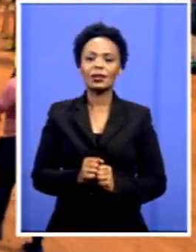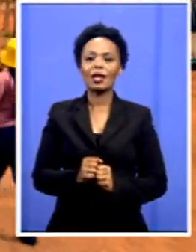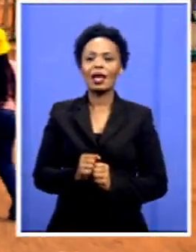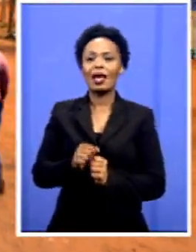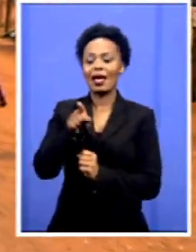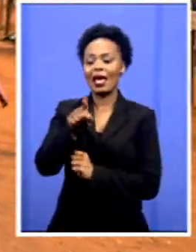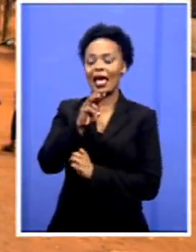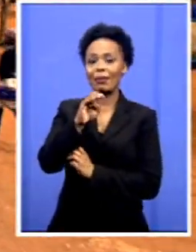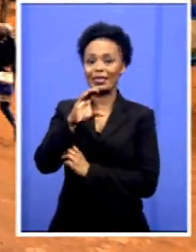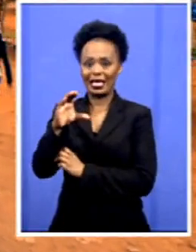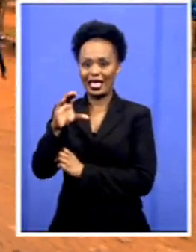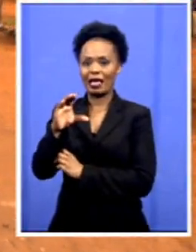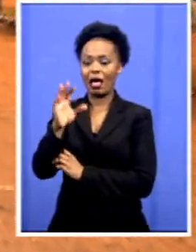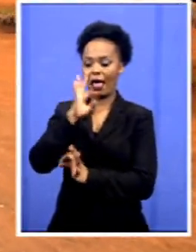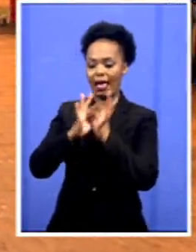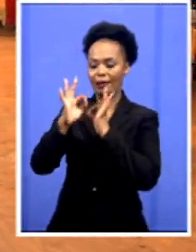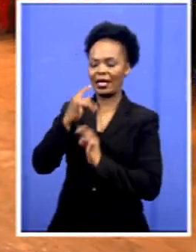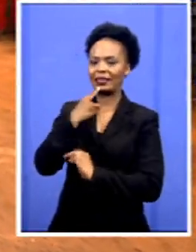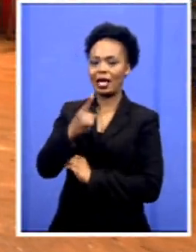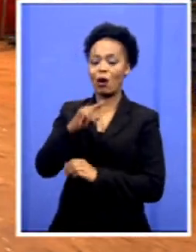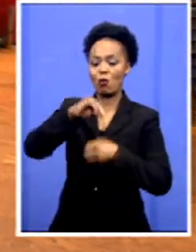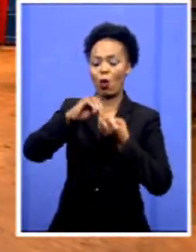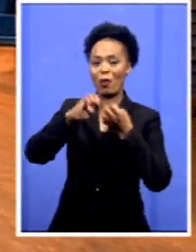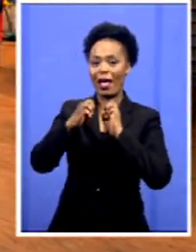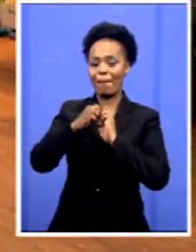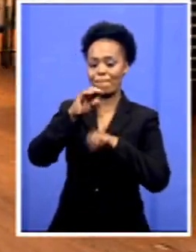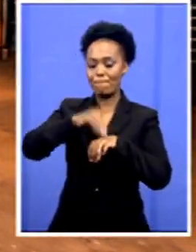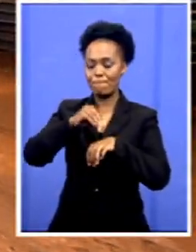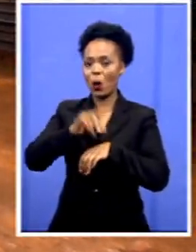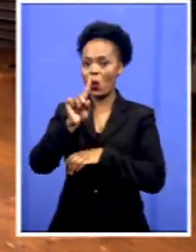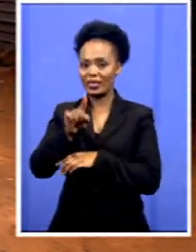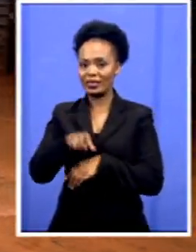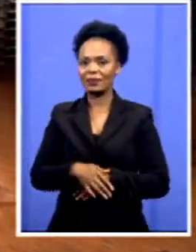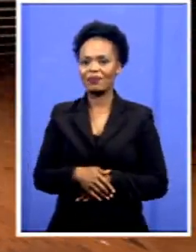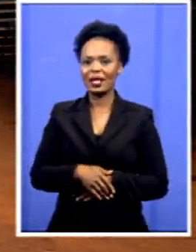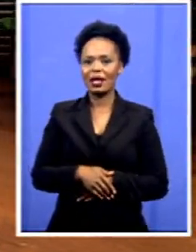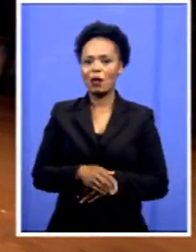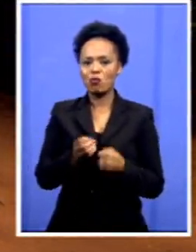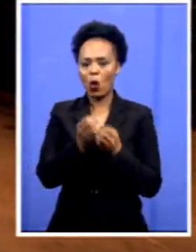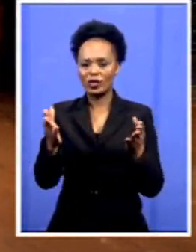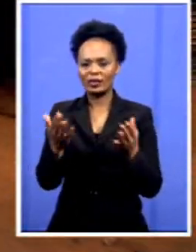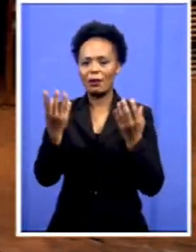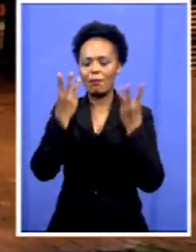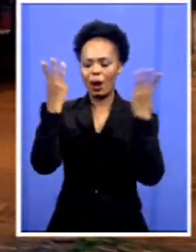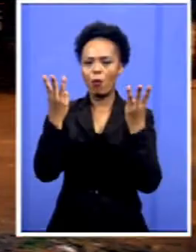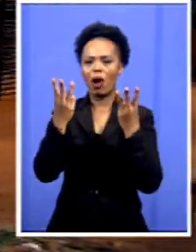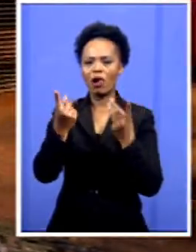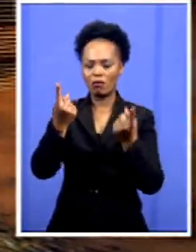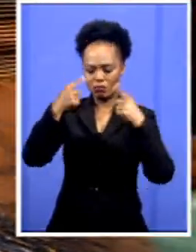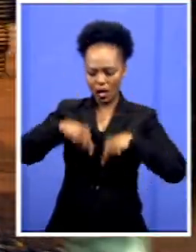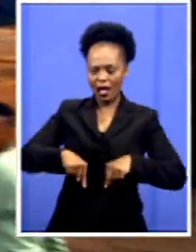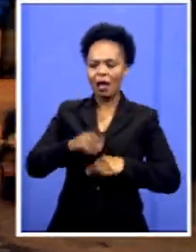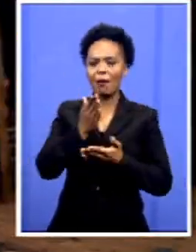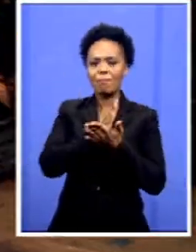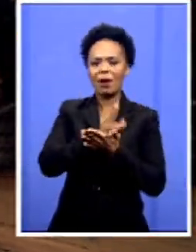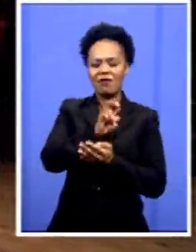MMCs said to us, there's a problem of a lot of influx, people coming into the